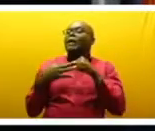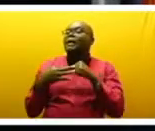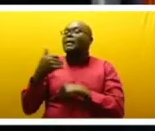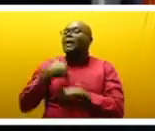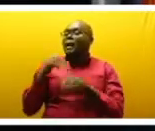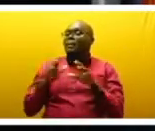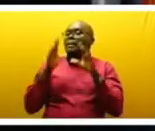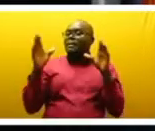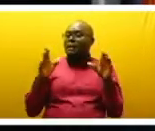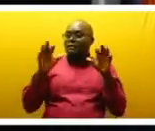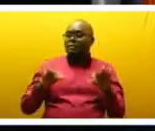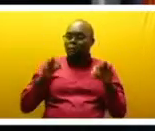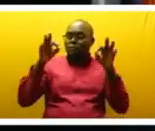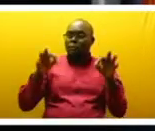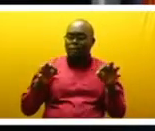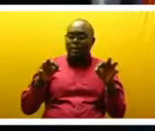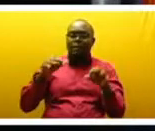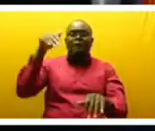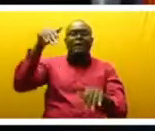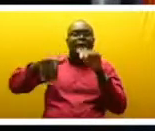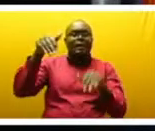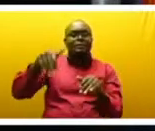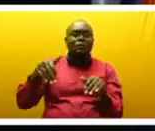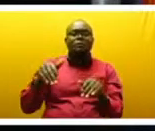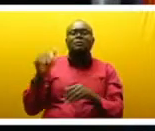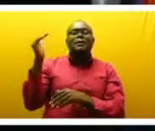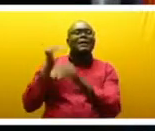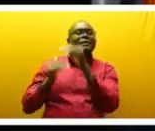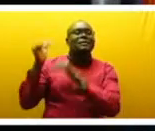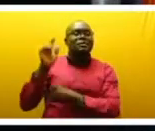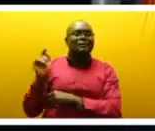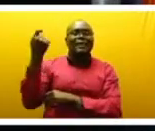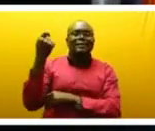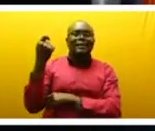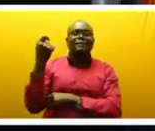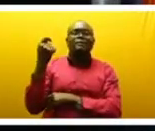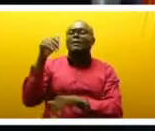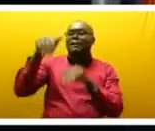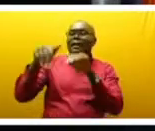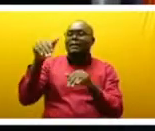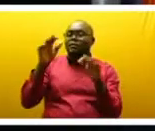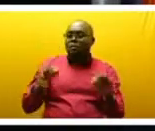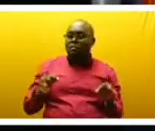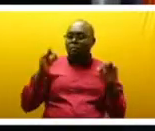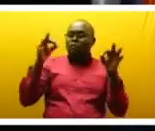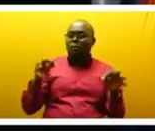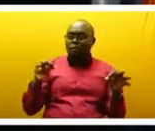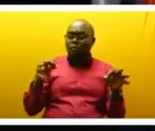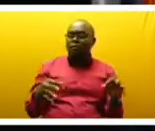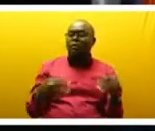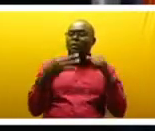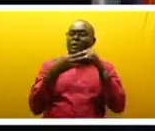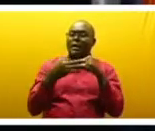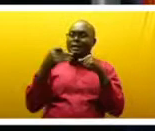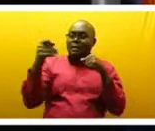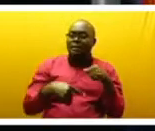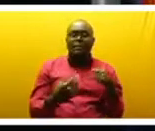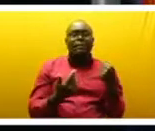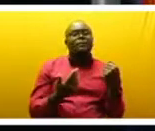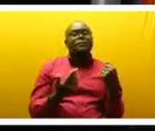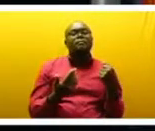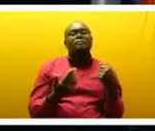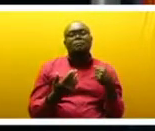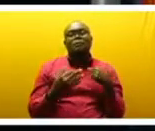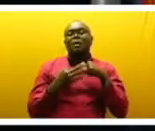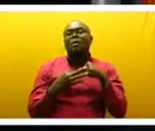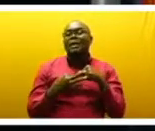largest postponement of elections in the history of Kenya. The elections postponed on 8th August was the largest